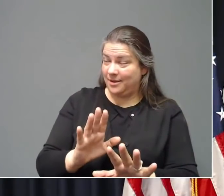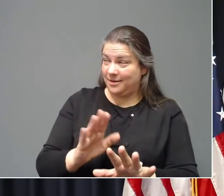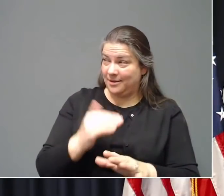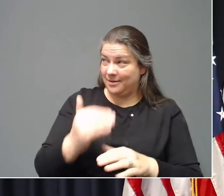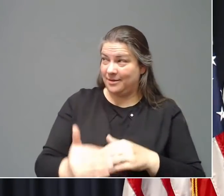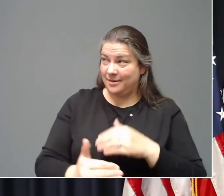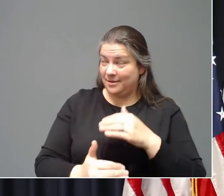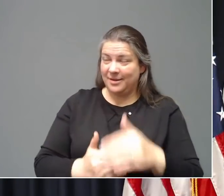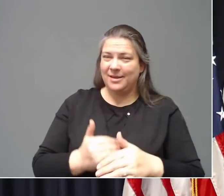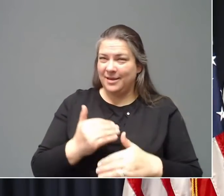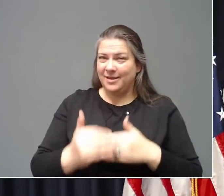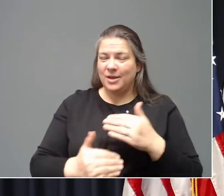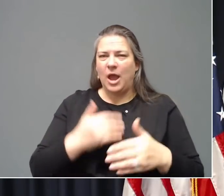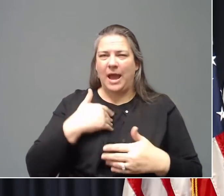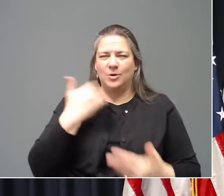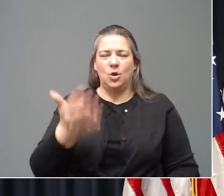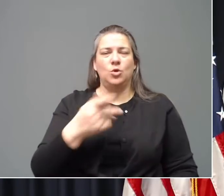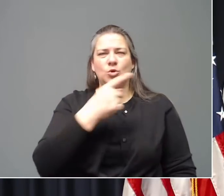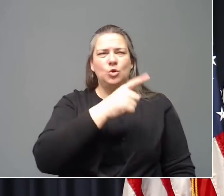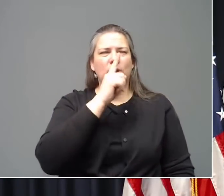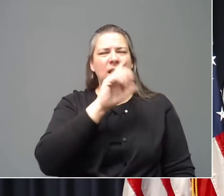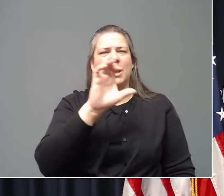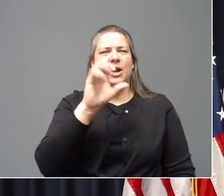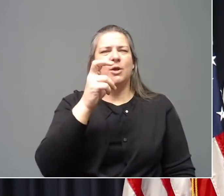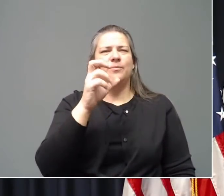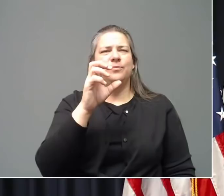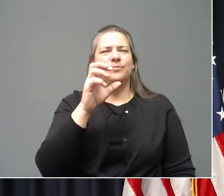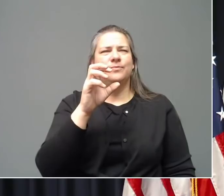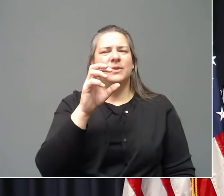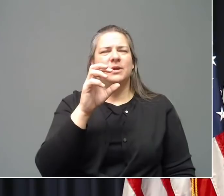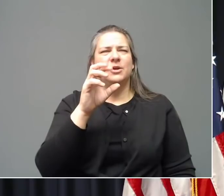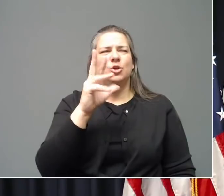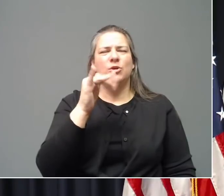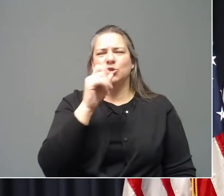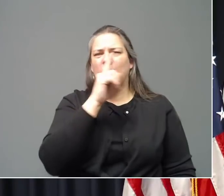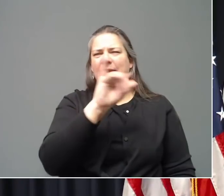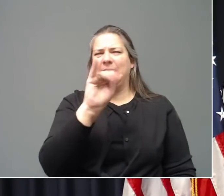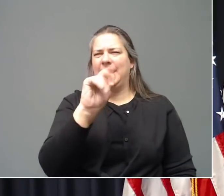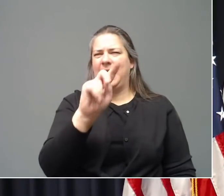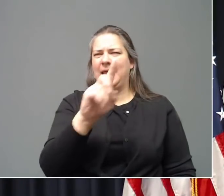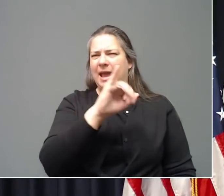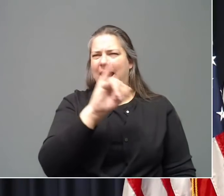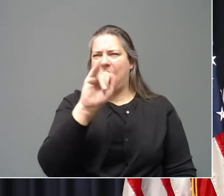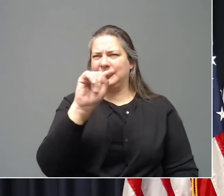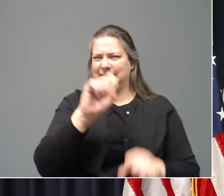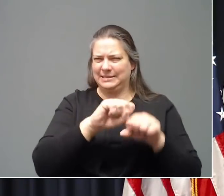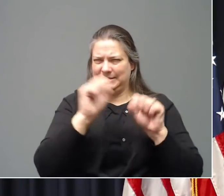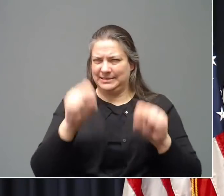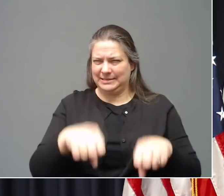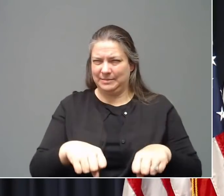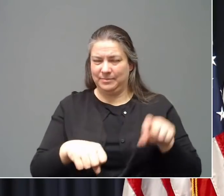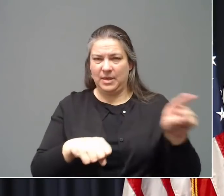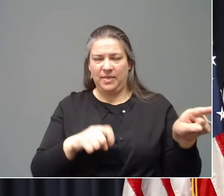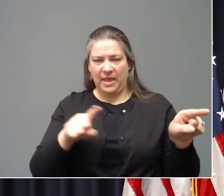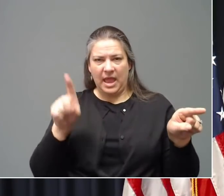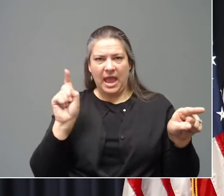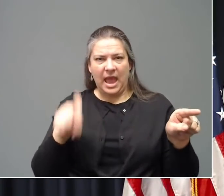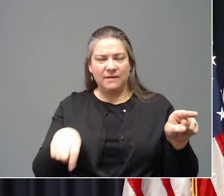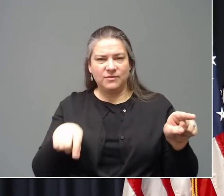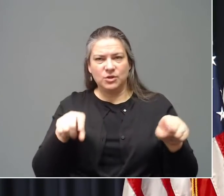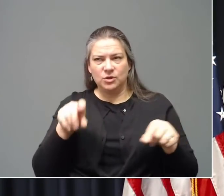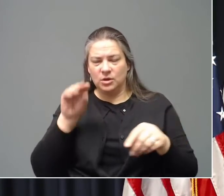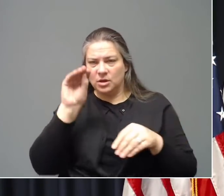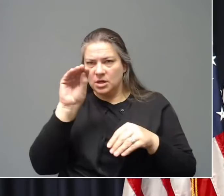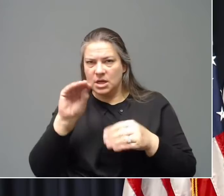about Indiana's IT system, but man, to have a system that you got to code just to get the numbers of claims, and we